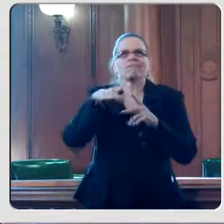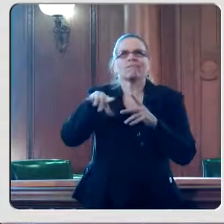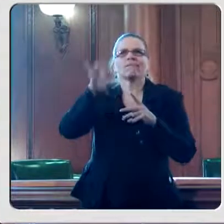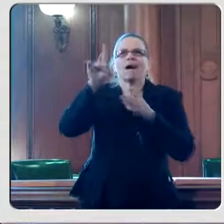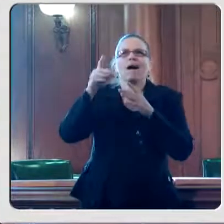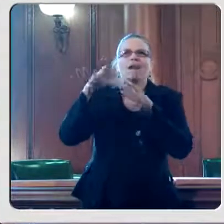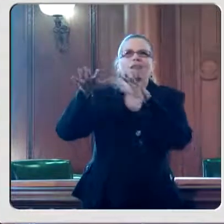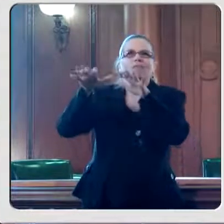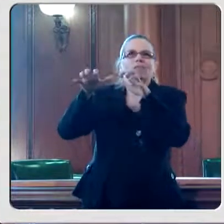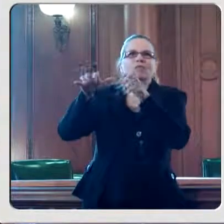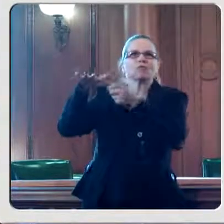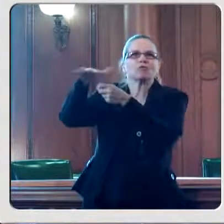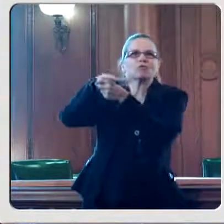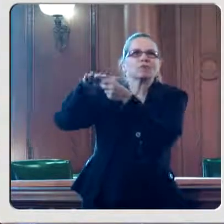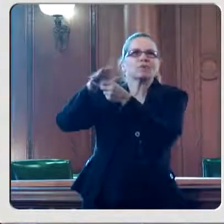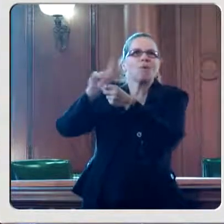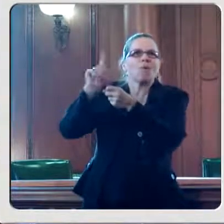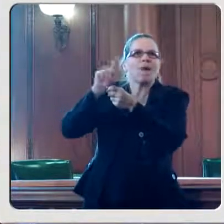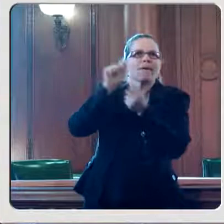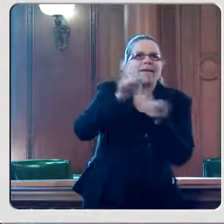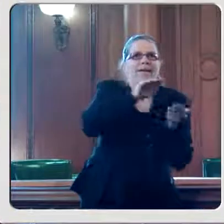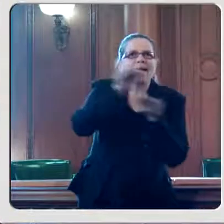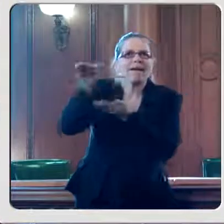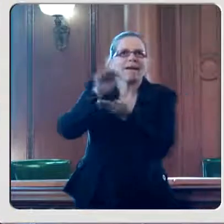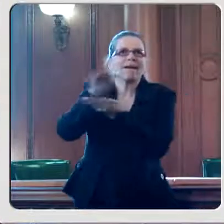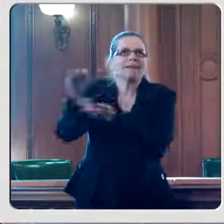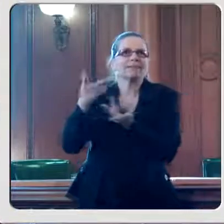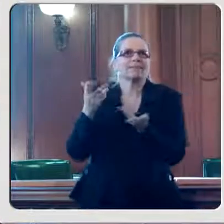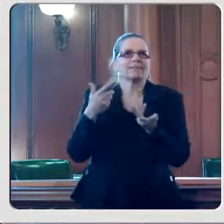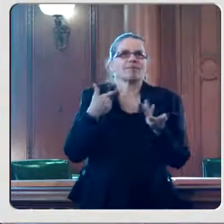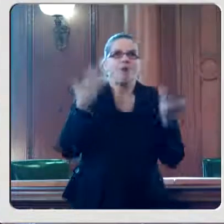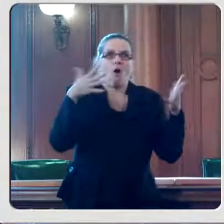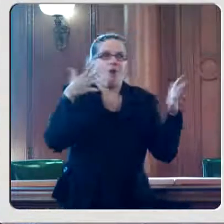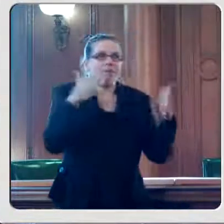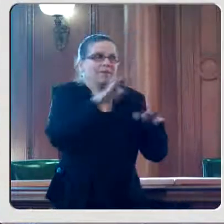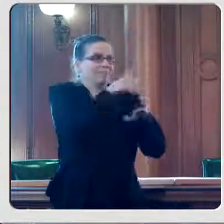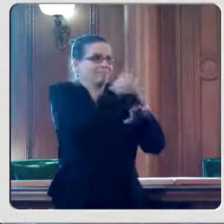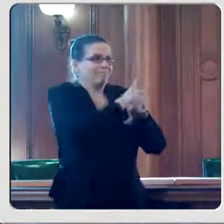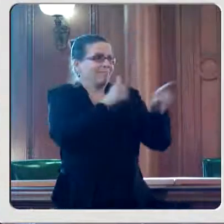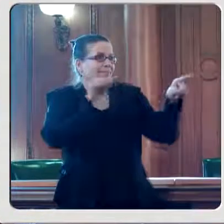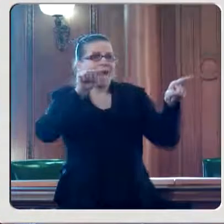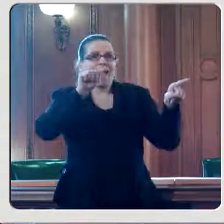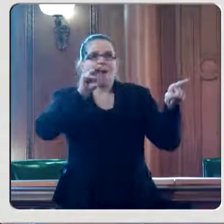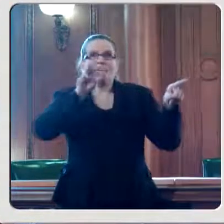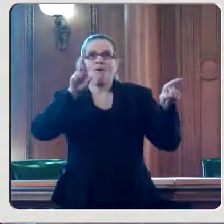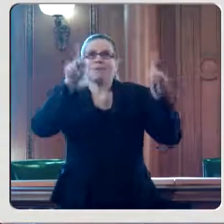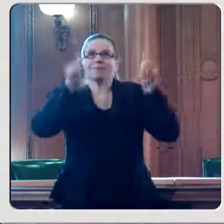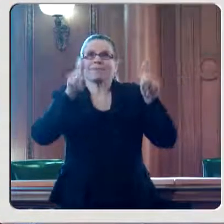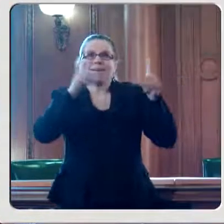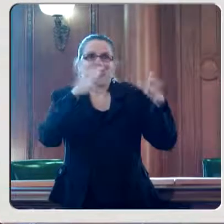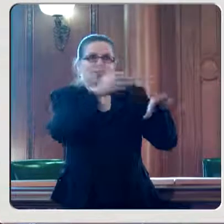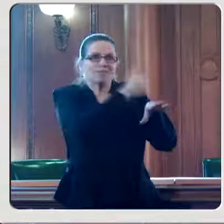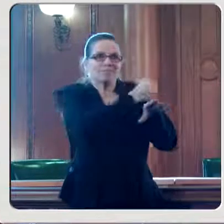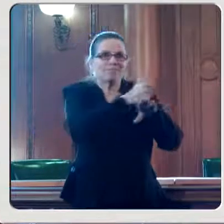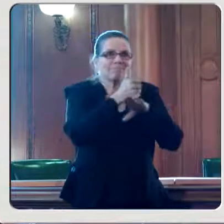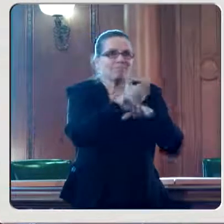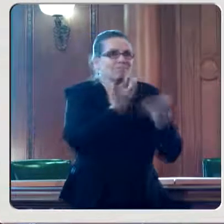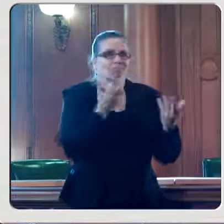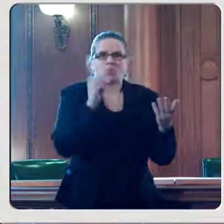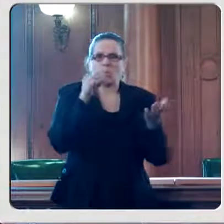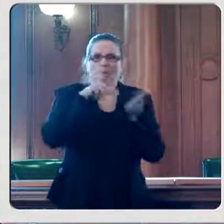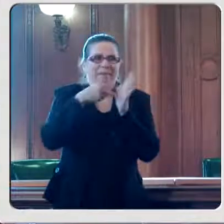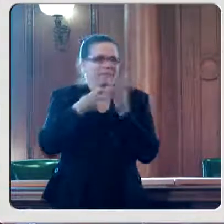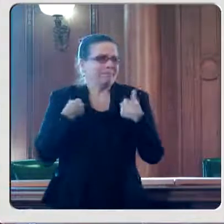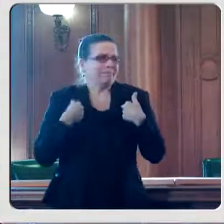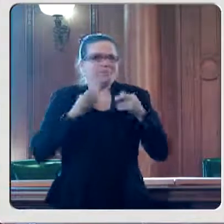with our valued partner AMR, and we've done it. That still is my goal and Helen's goal, to get into,